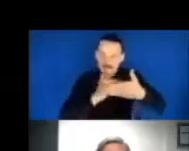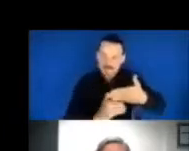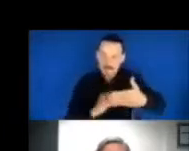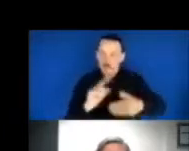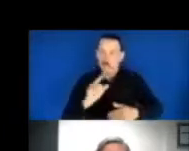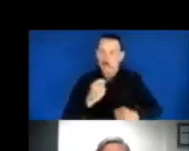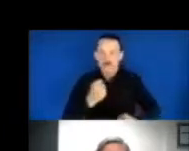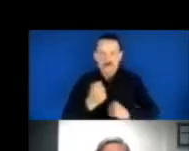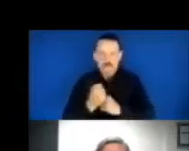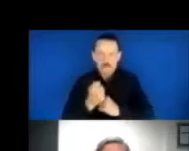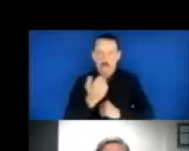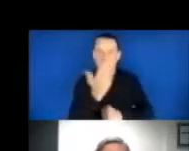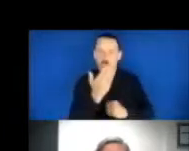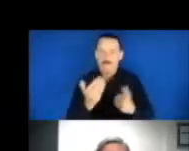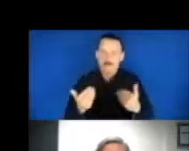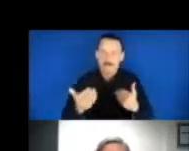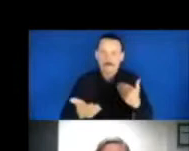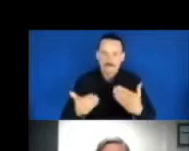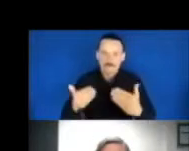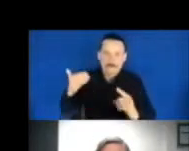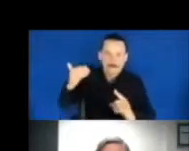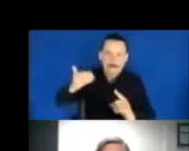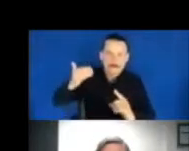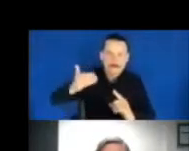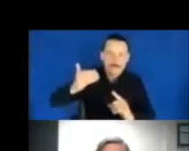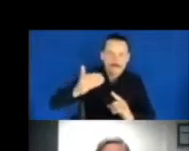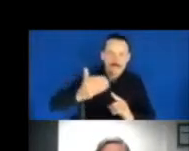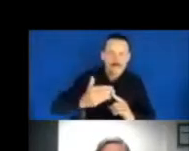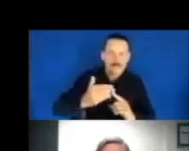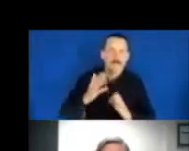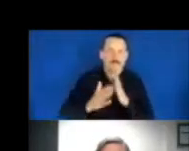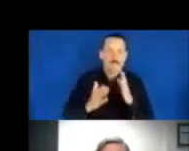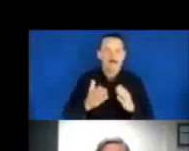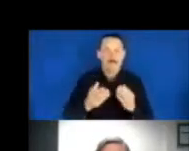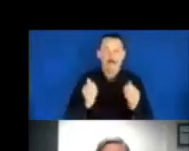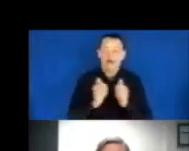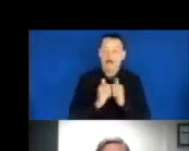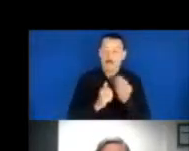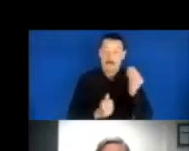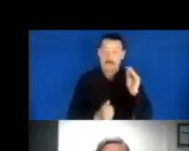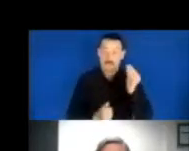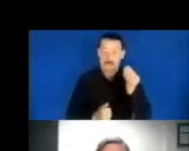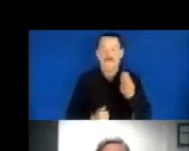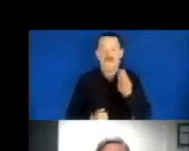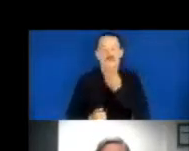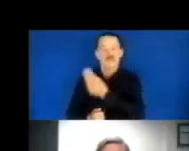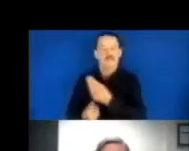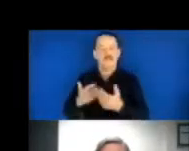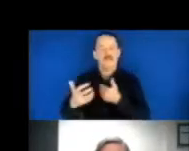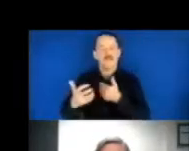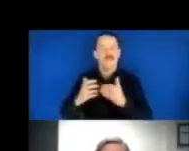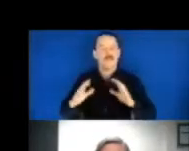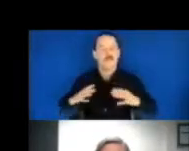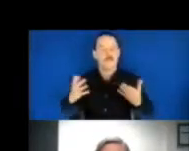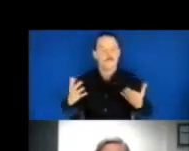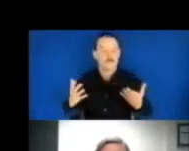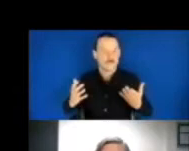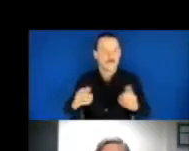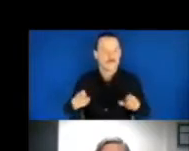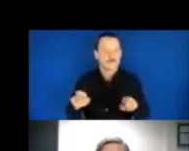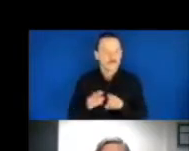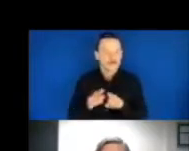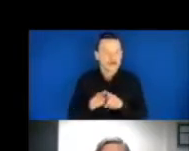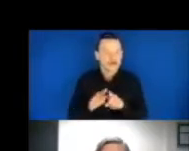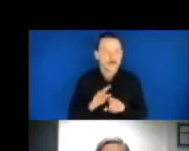your exams or end of year assessments, then if you could get a letter from them confirming those, that's also